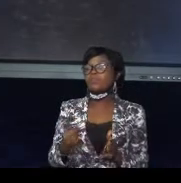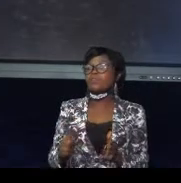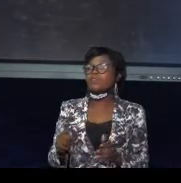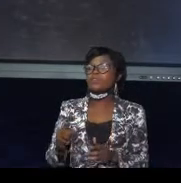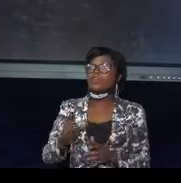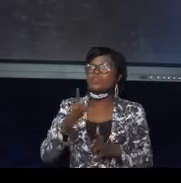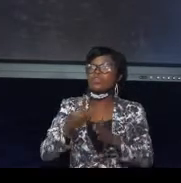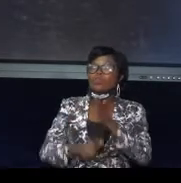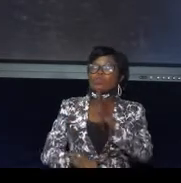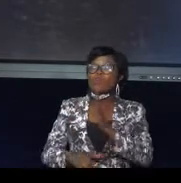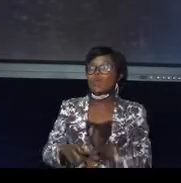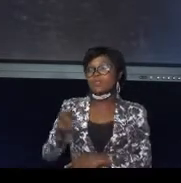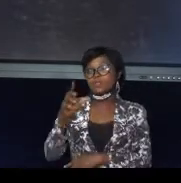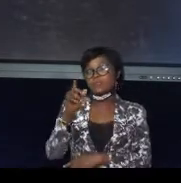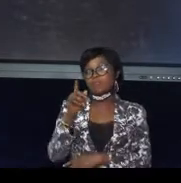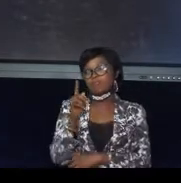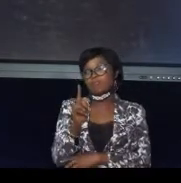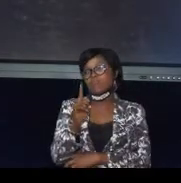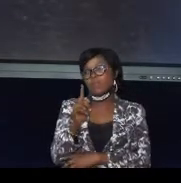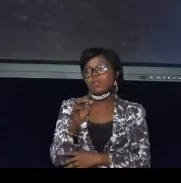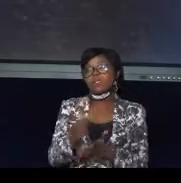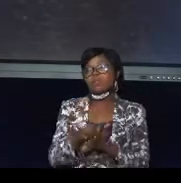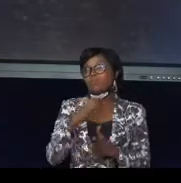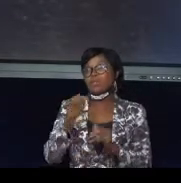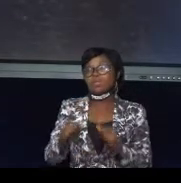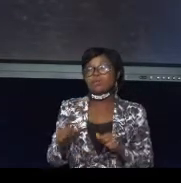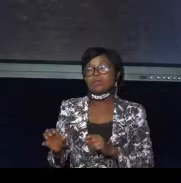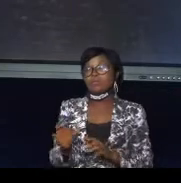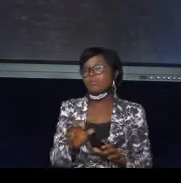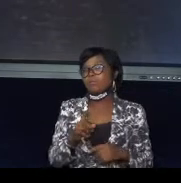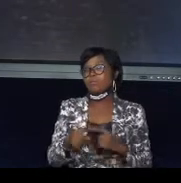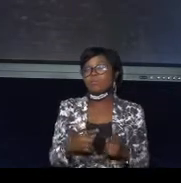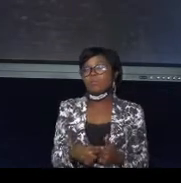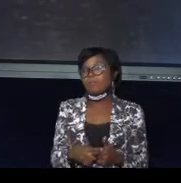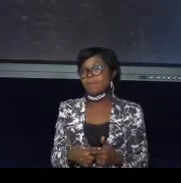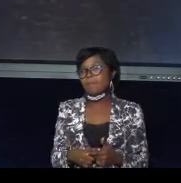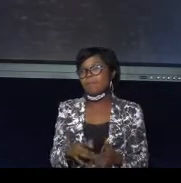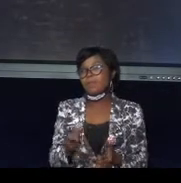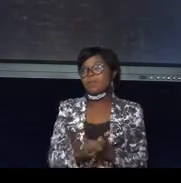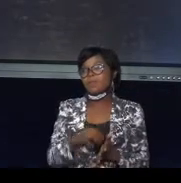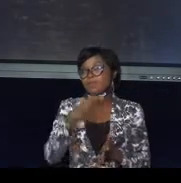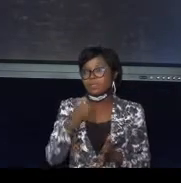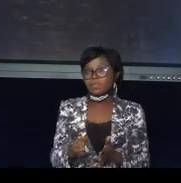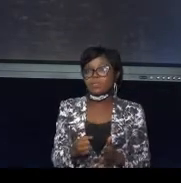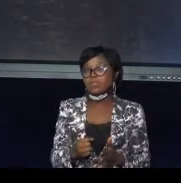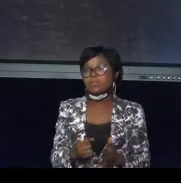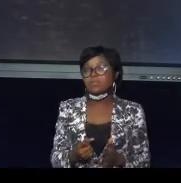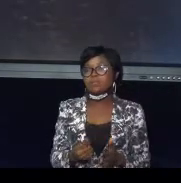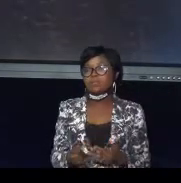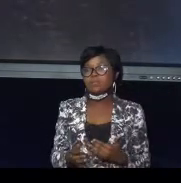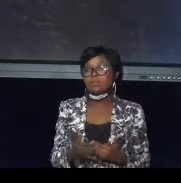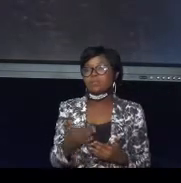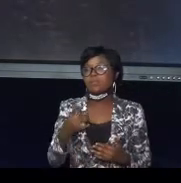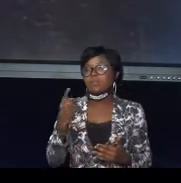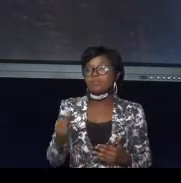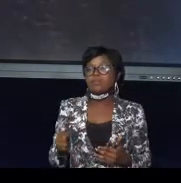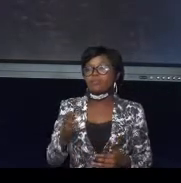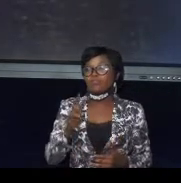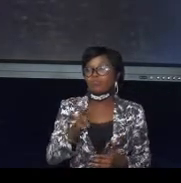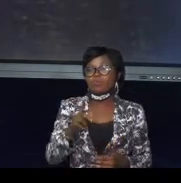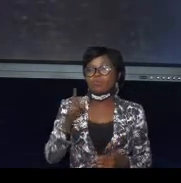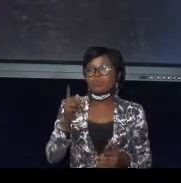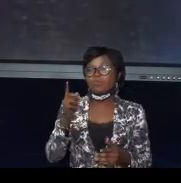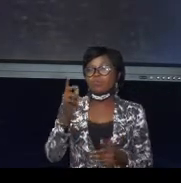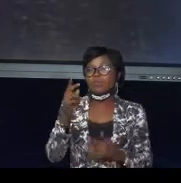this is the lowest we can go. We call them the lowest terms. But we need to multiply this to get the highest common factor. And that is simply 2 times 2